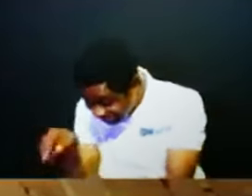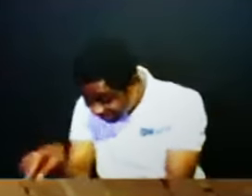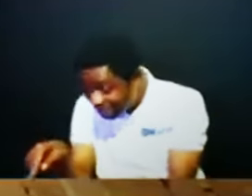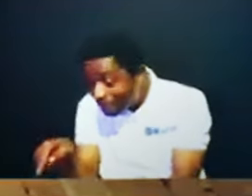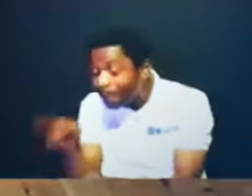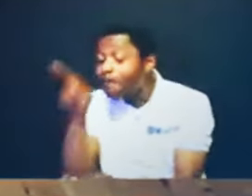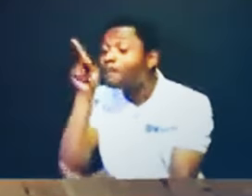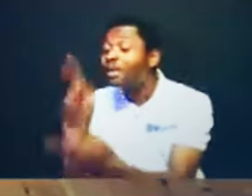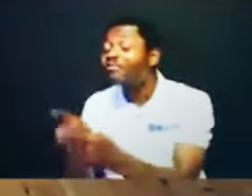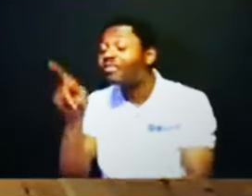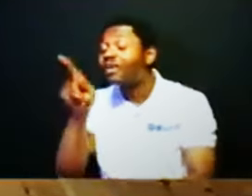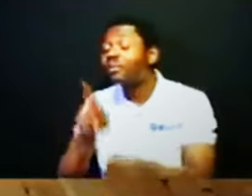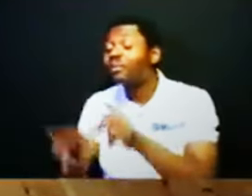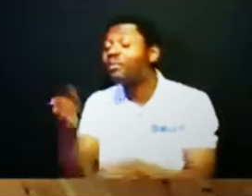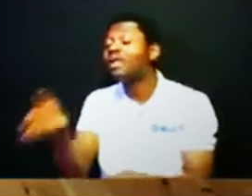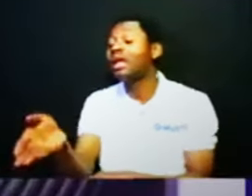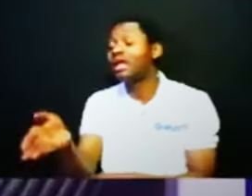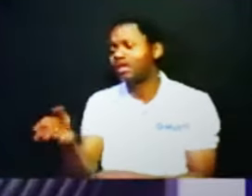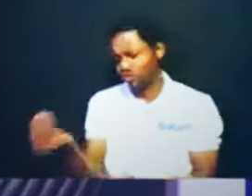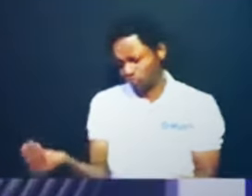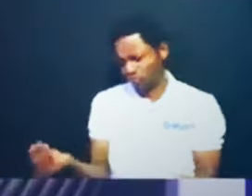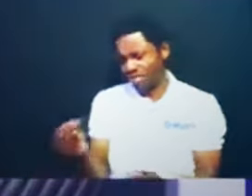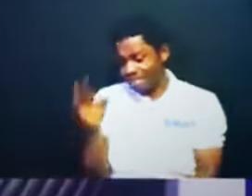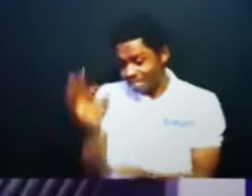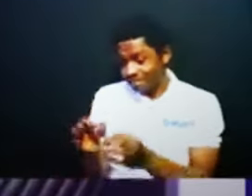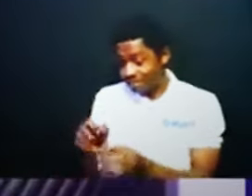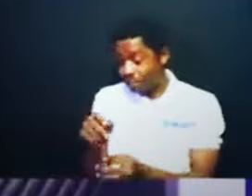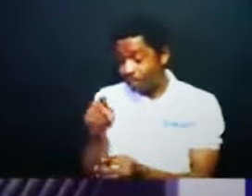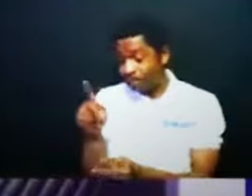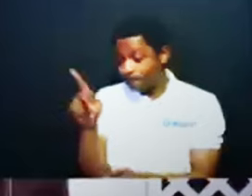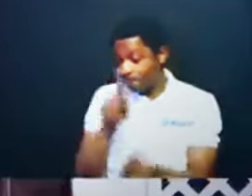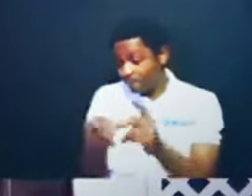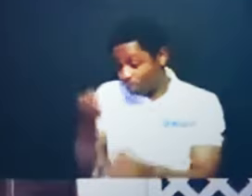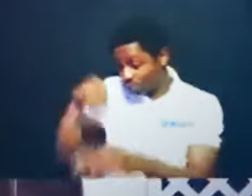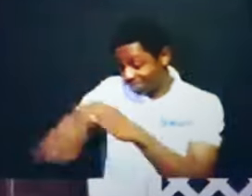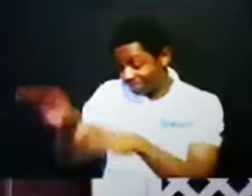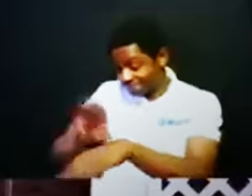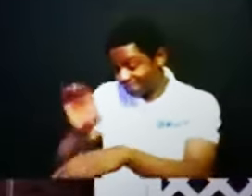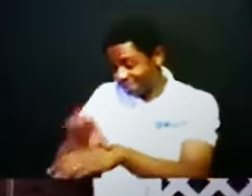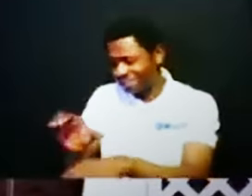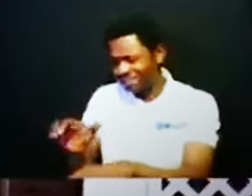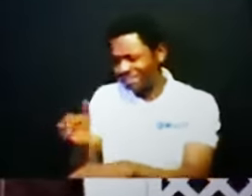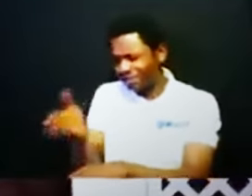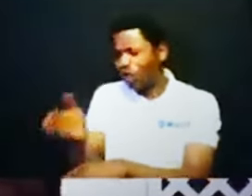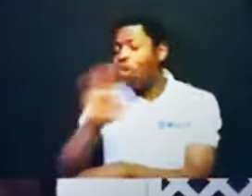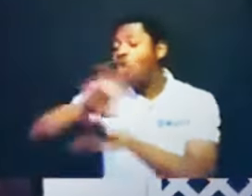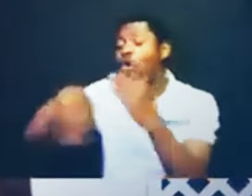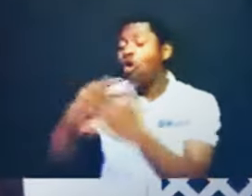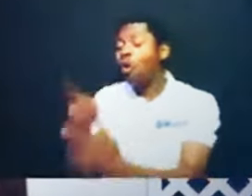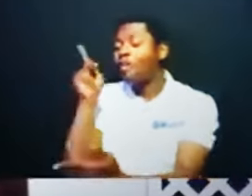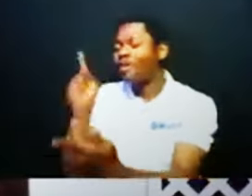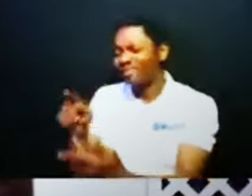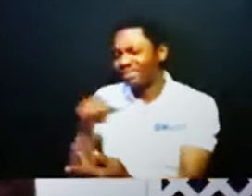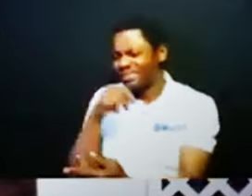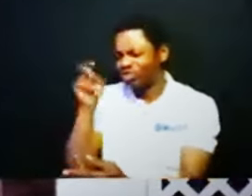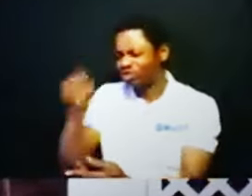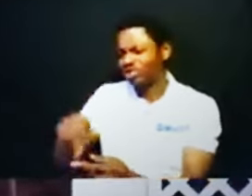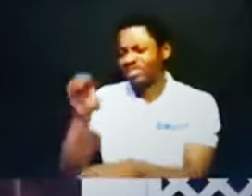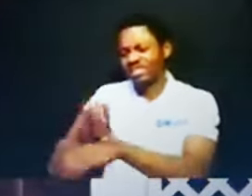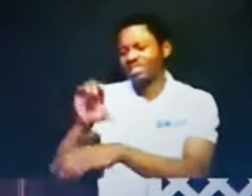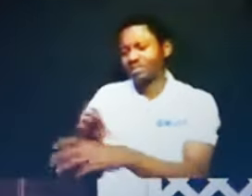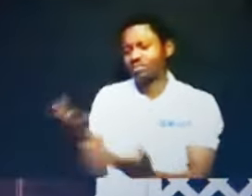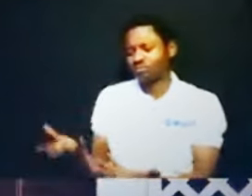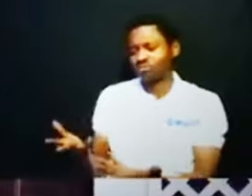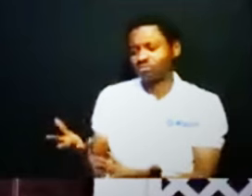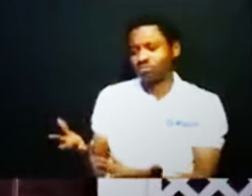there would not be church. Someone once said,